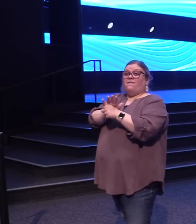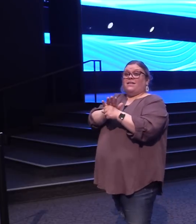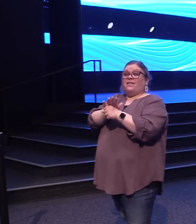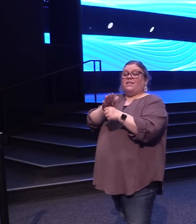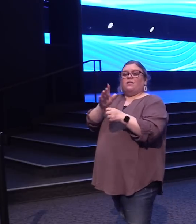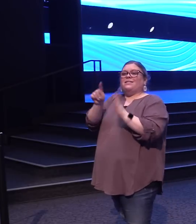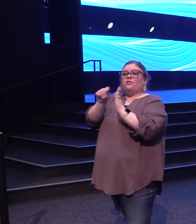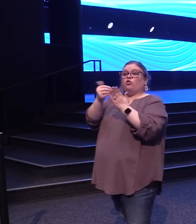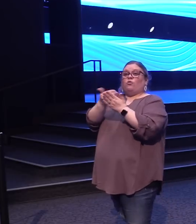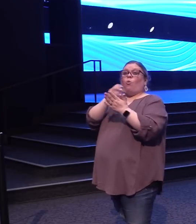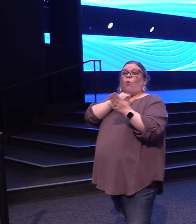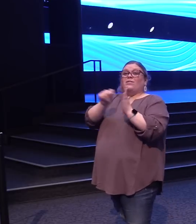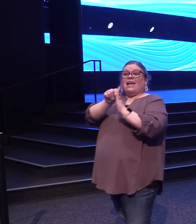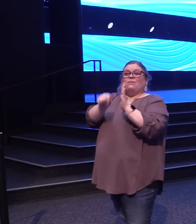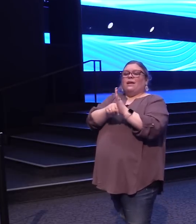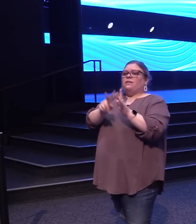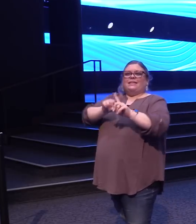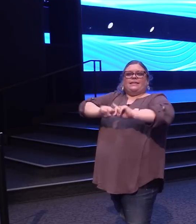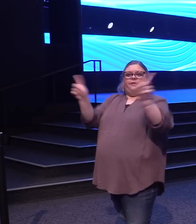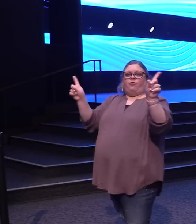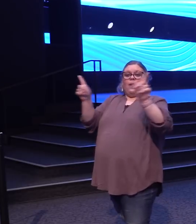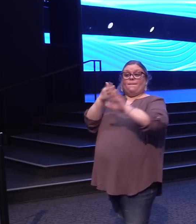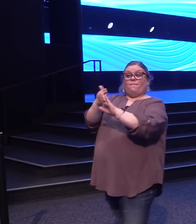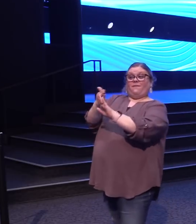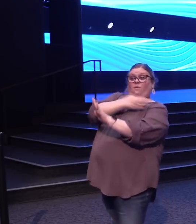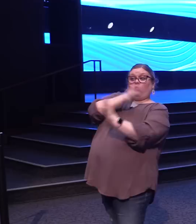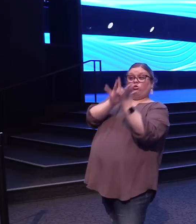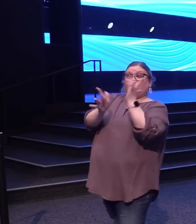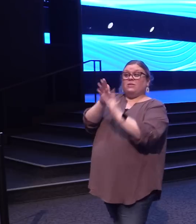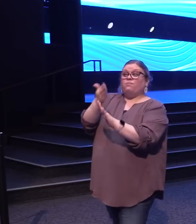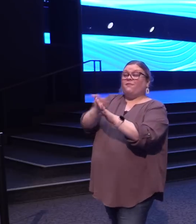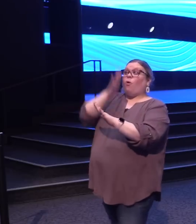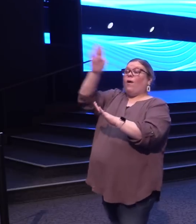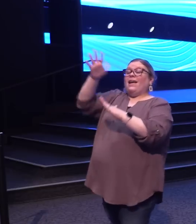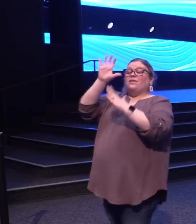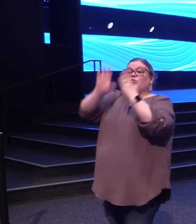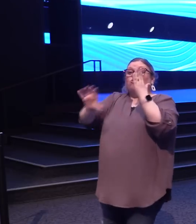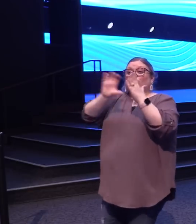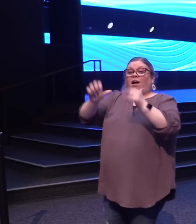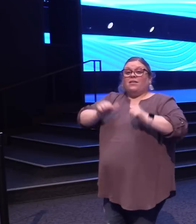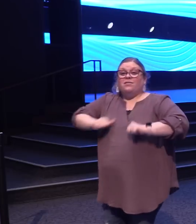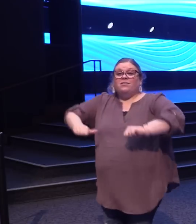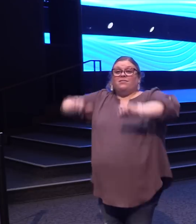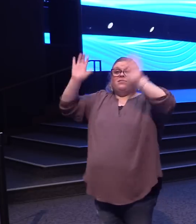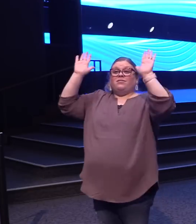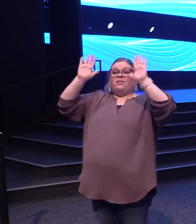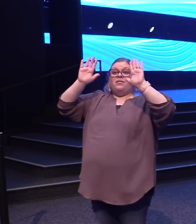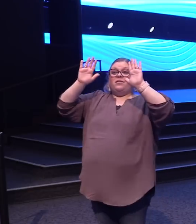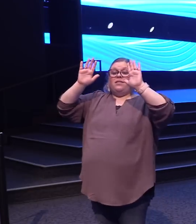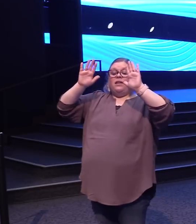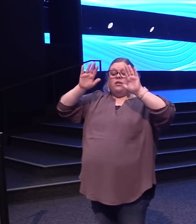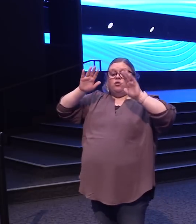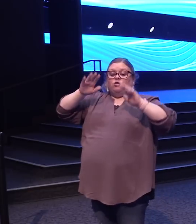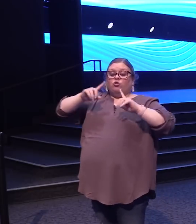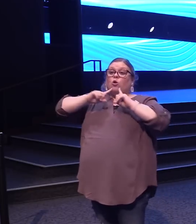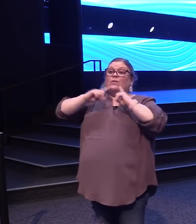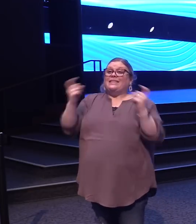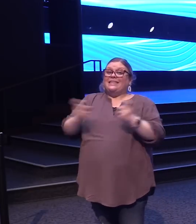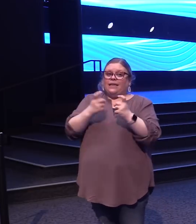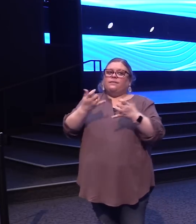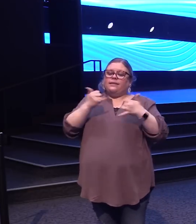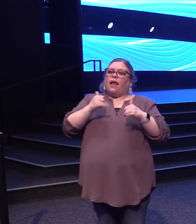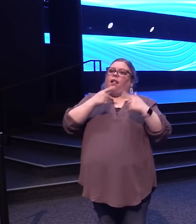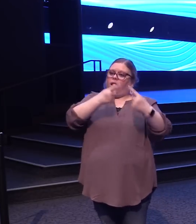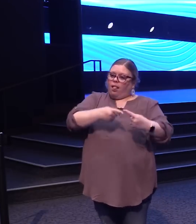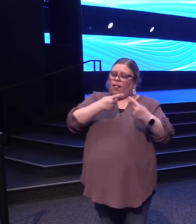was different. This was before Jesus, before the blood, before the cross, and before the open grave. So sin was still a